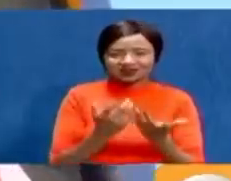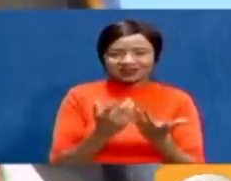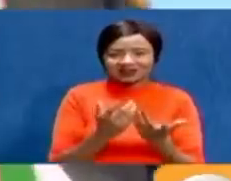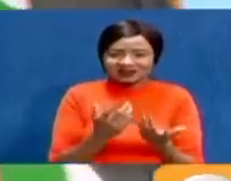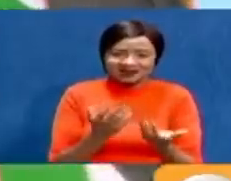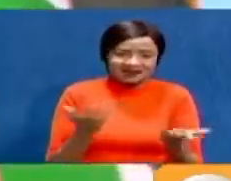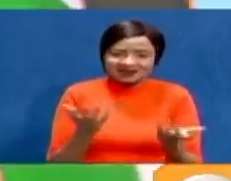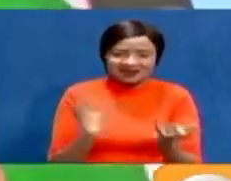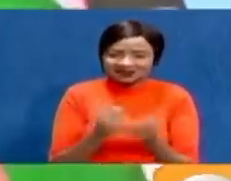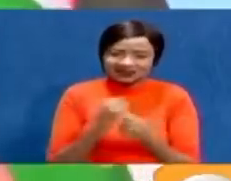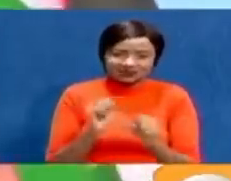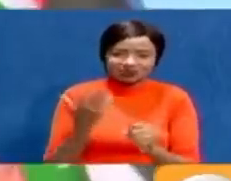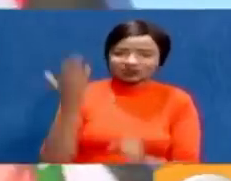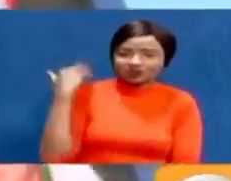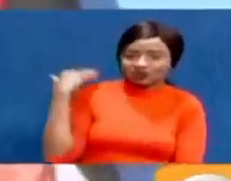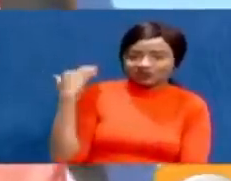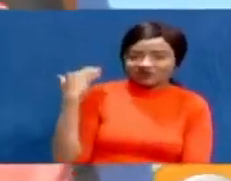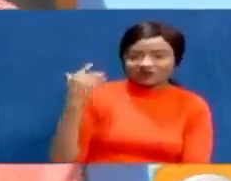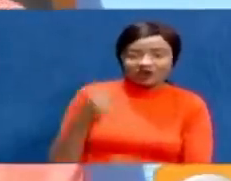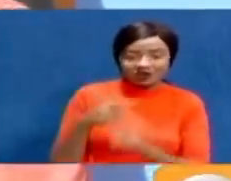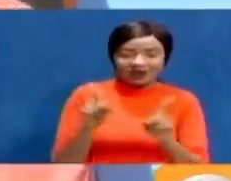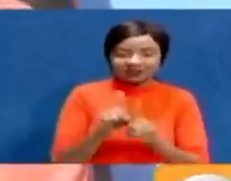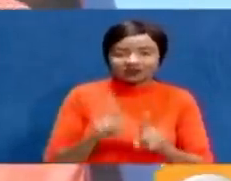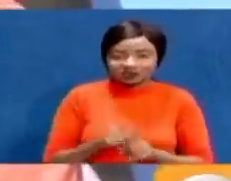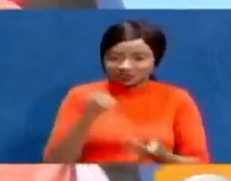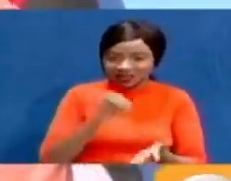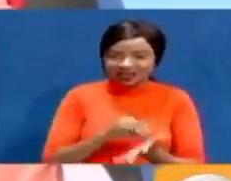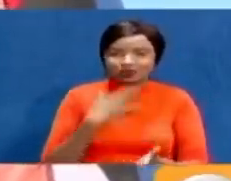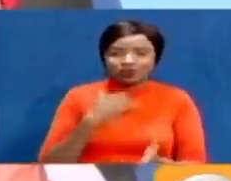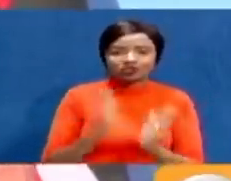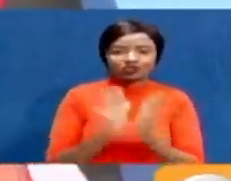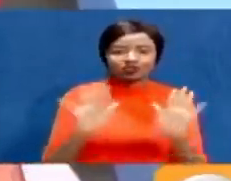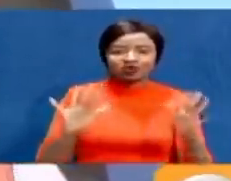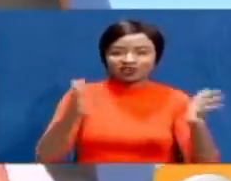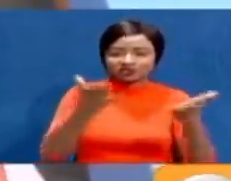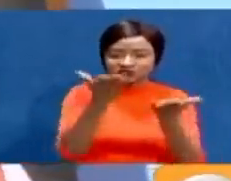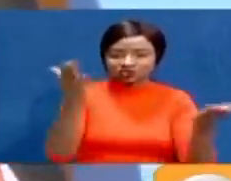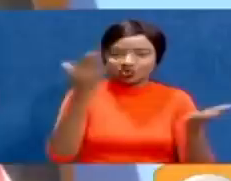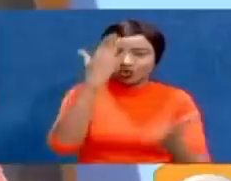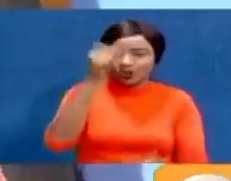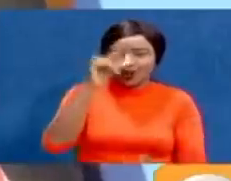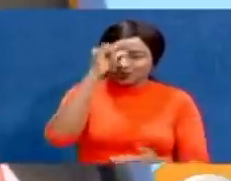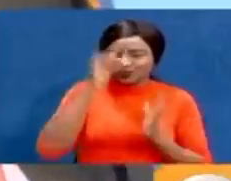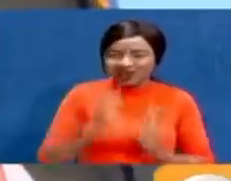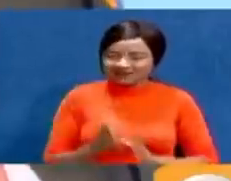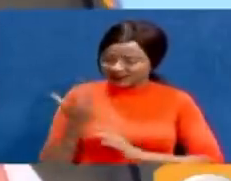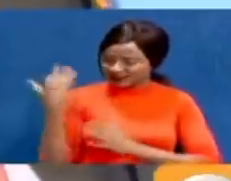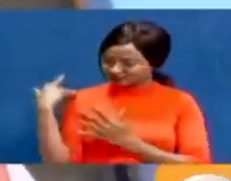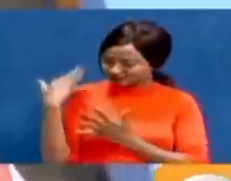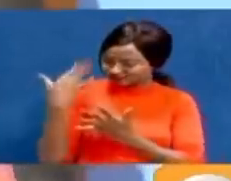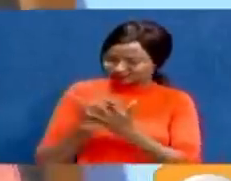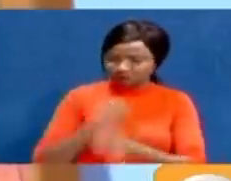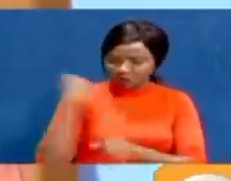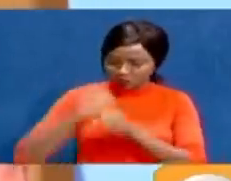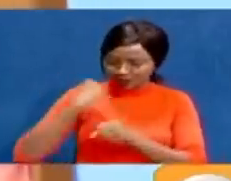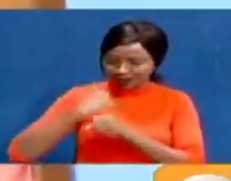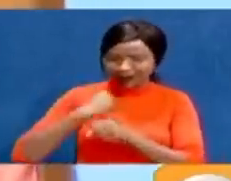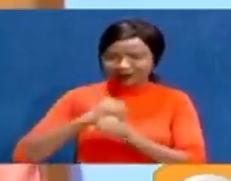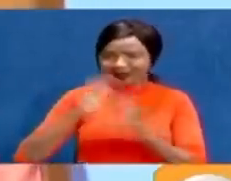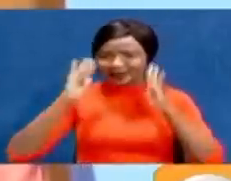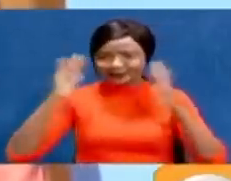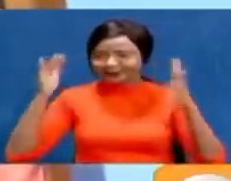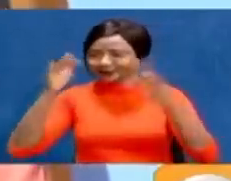difficult. And I want to congratulate you once again, Governor, for the initiatives that you have taken and for your